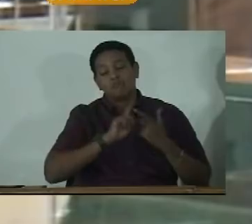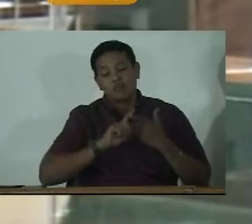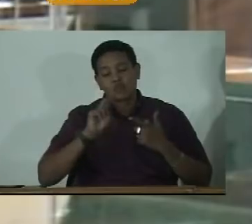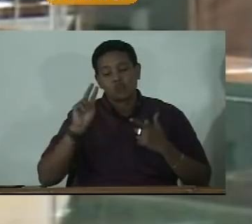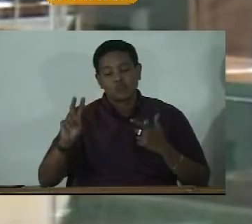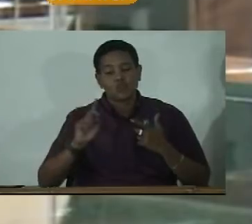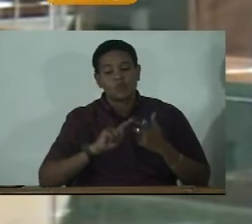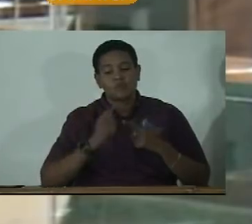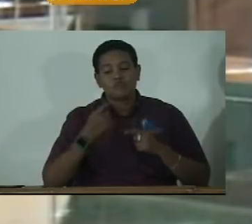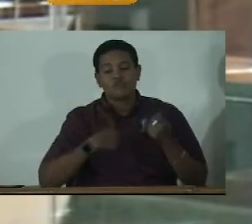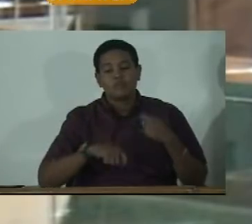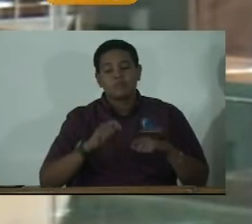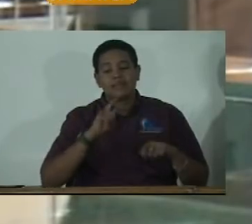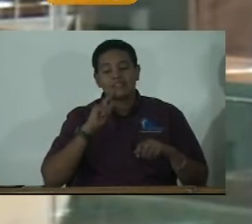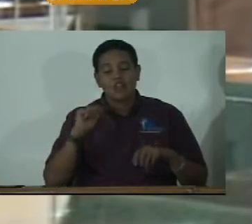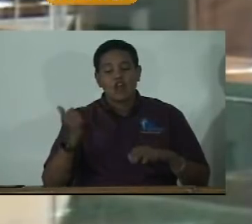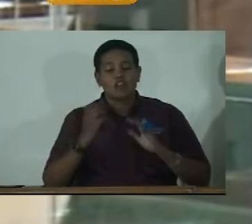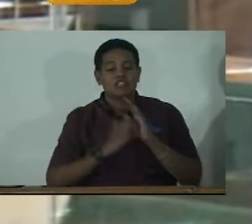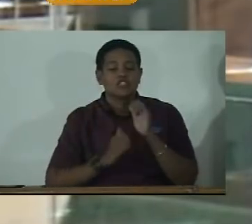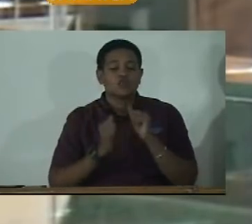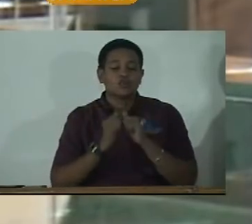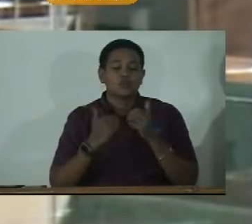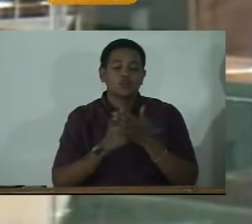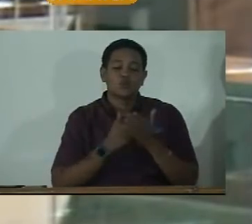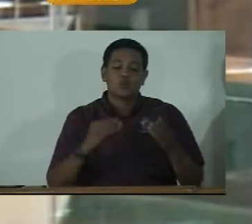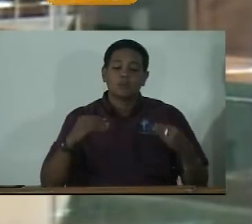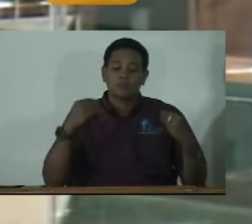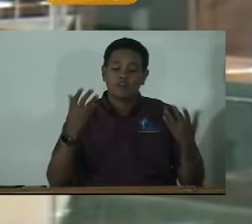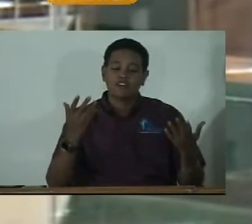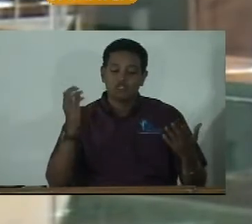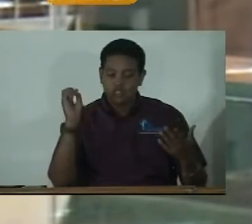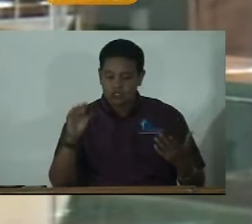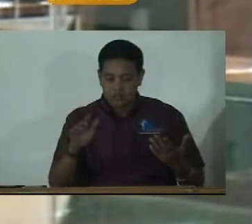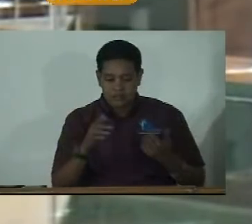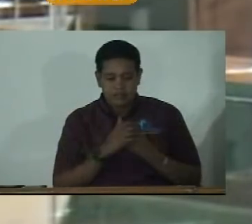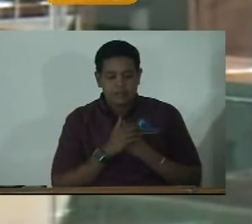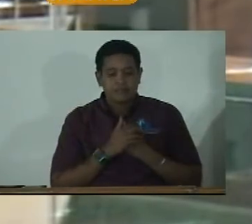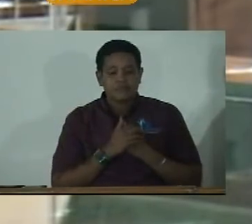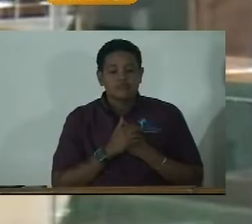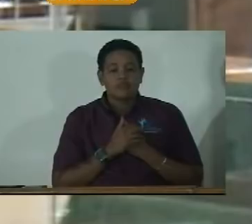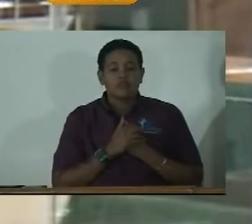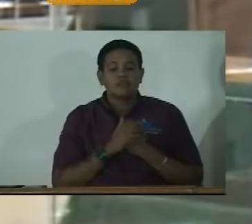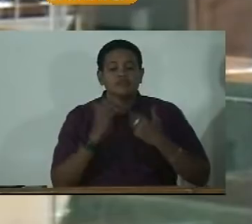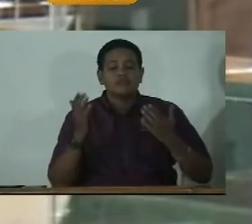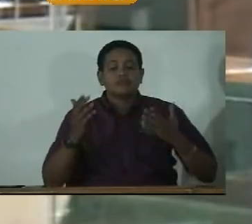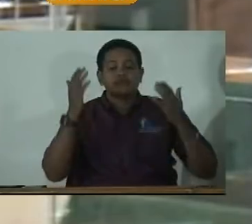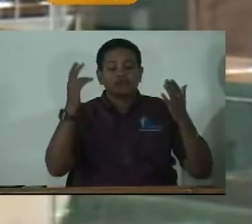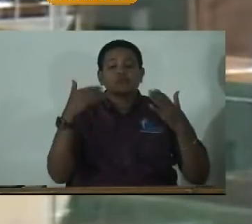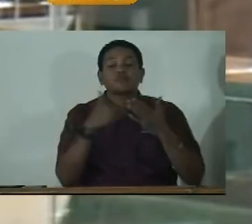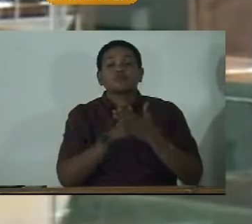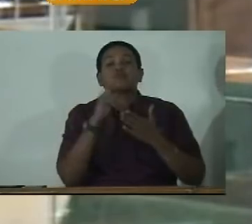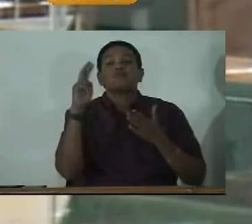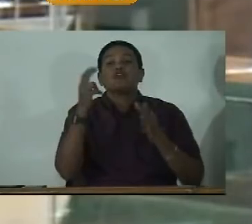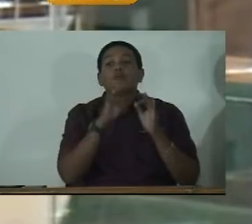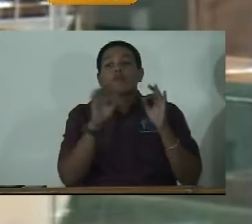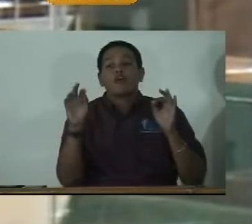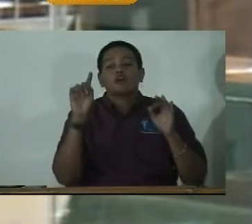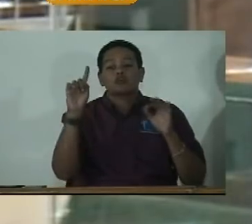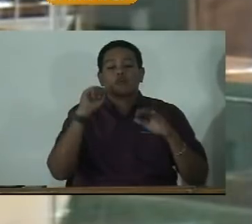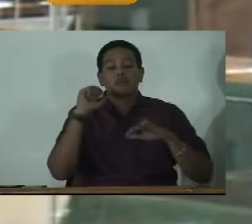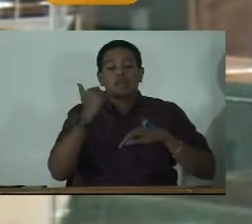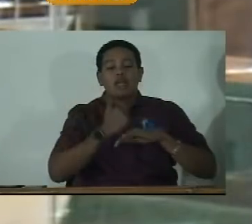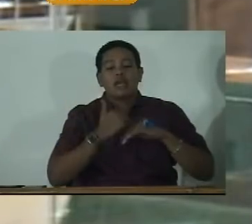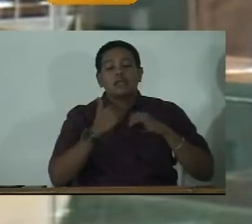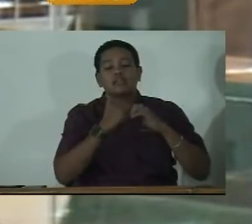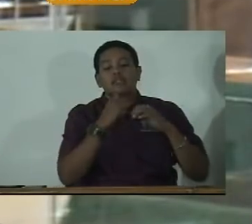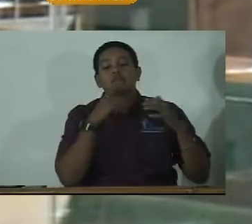and replacing the foregoing sections with new provisions. The proposed new subclause 1 establishes the body called